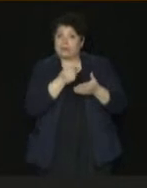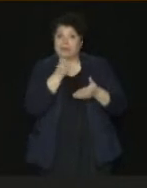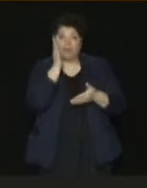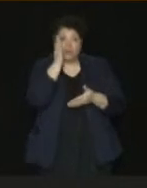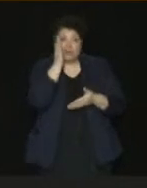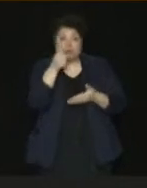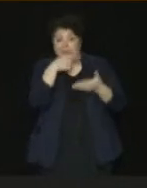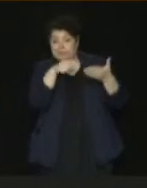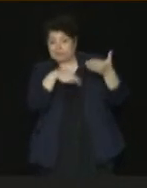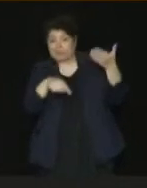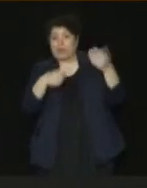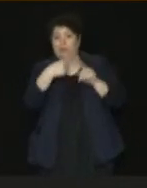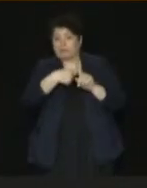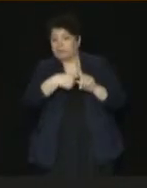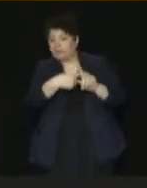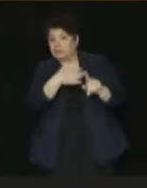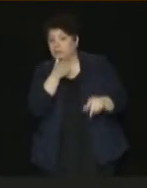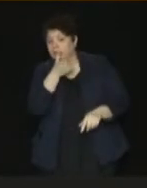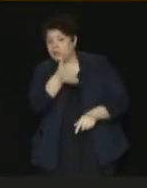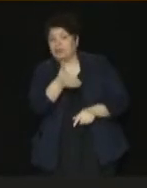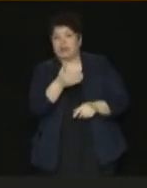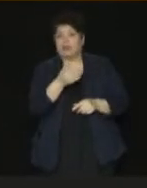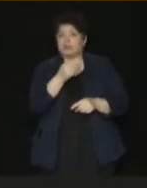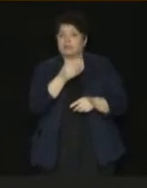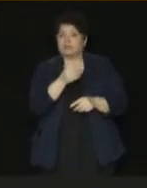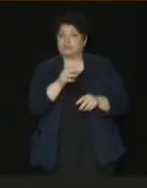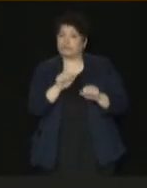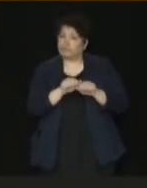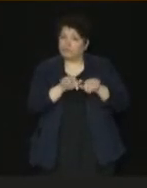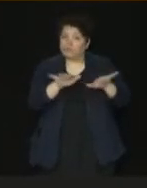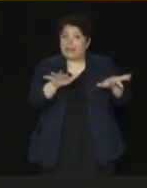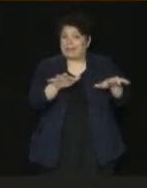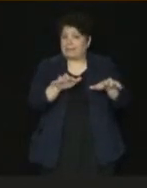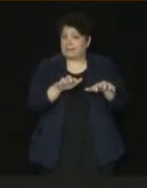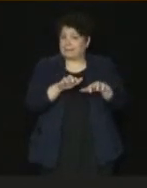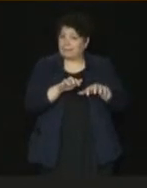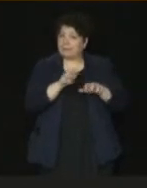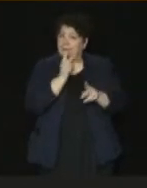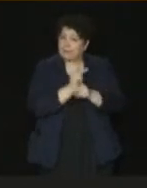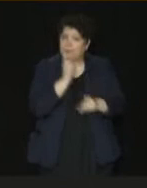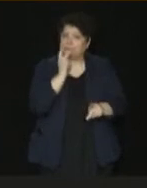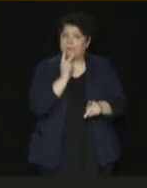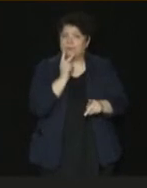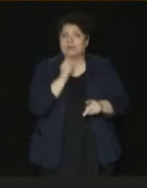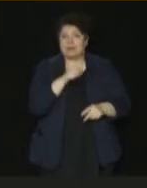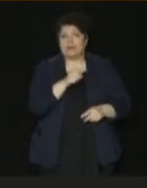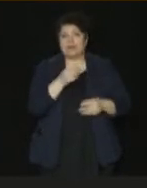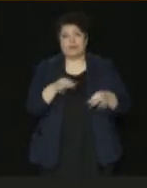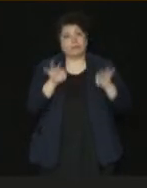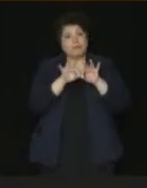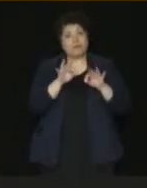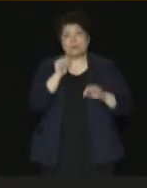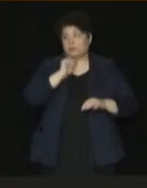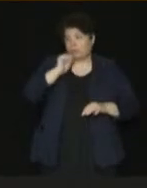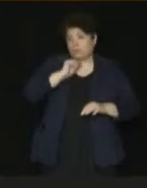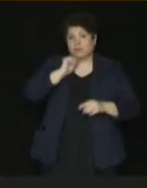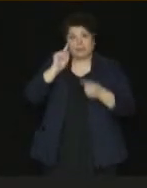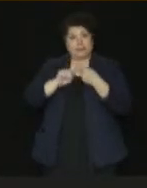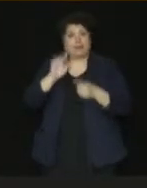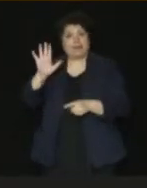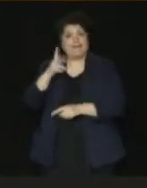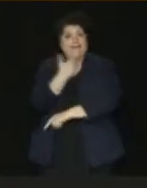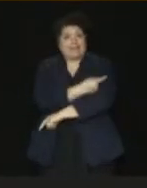to come to keep our numbers low until vaccines arrive in